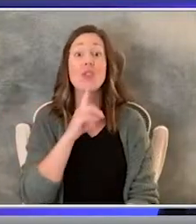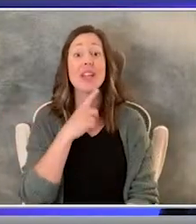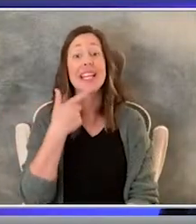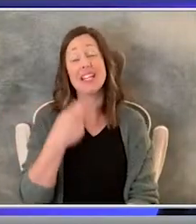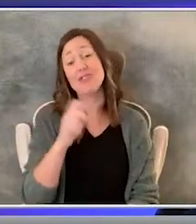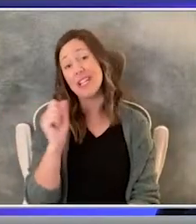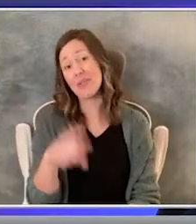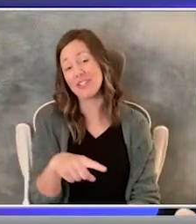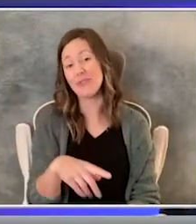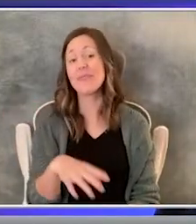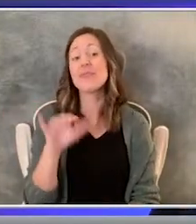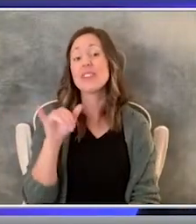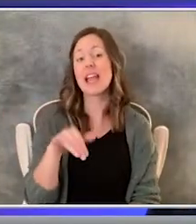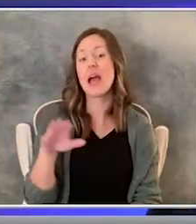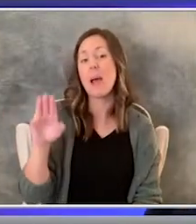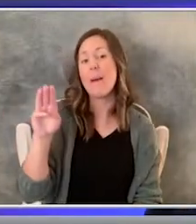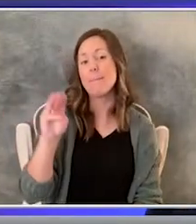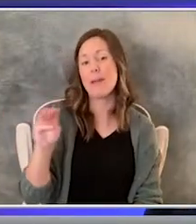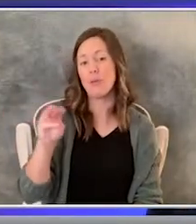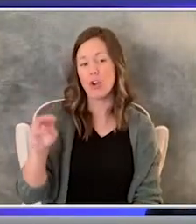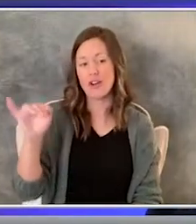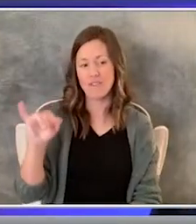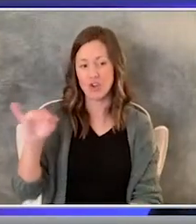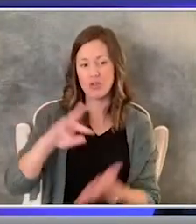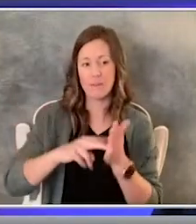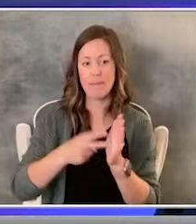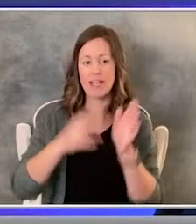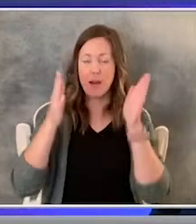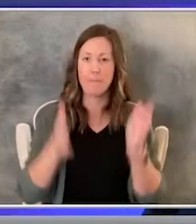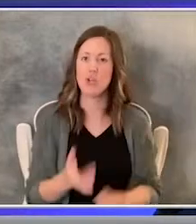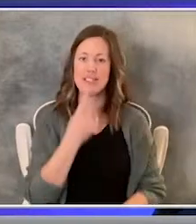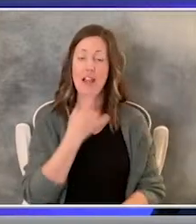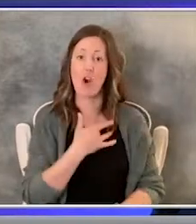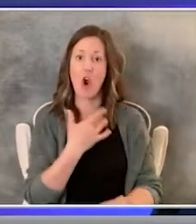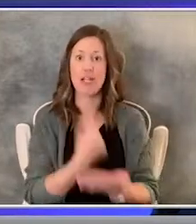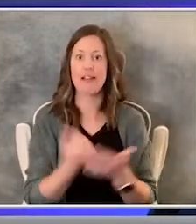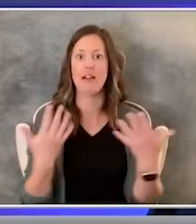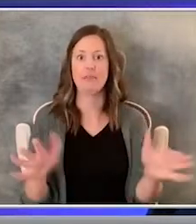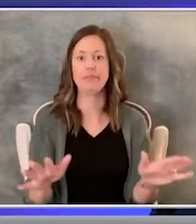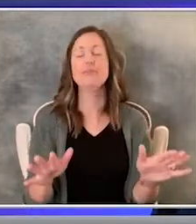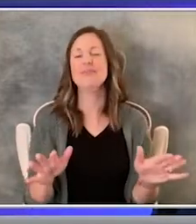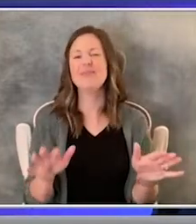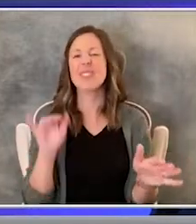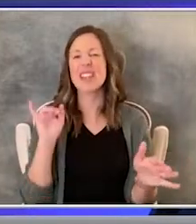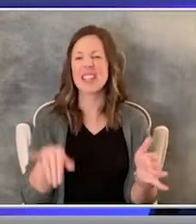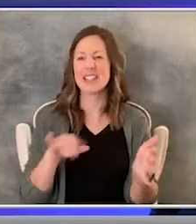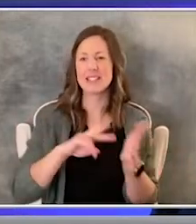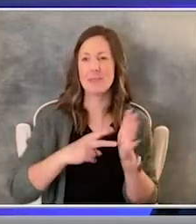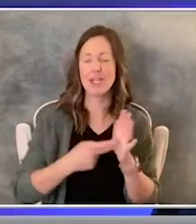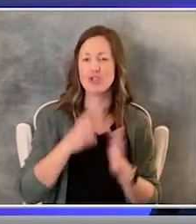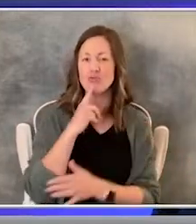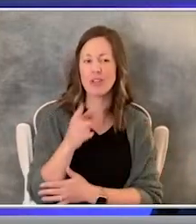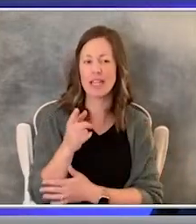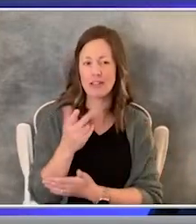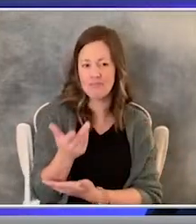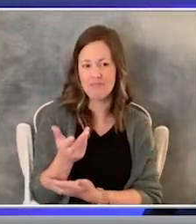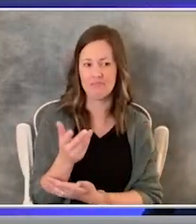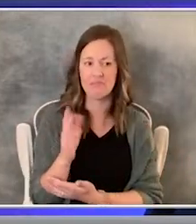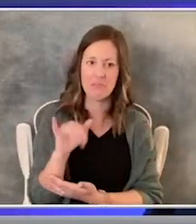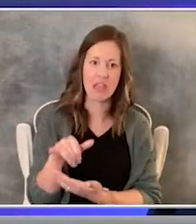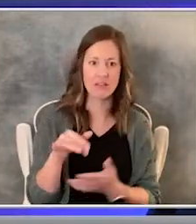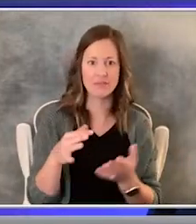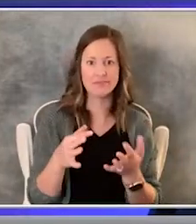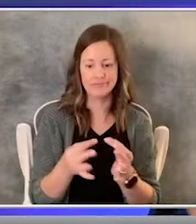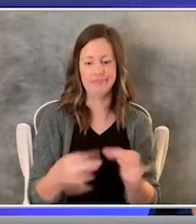very uncommon for that to happen, for the heart to rupture. Very, very uncommon. But if it's going to happen, it typically happens in people that had a heart attack that